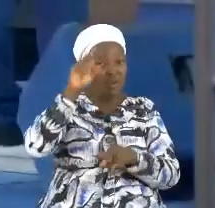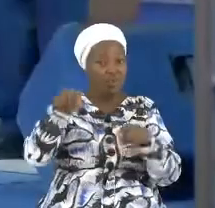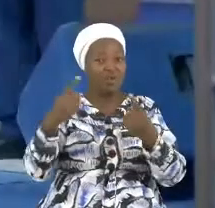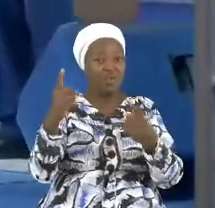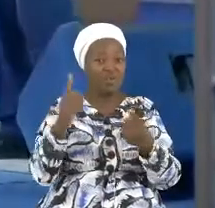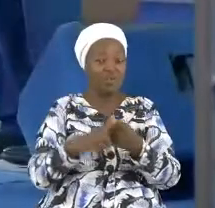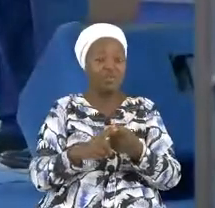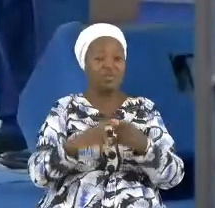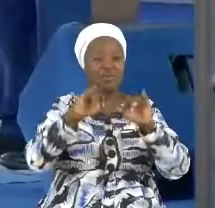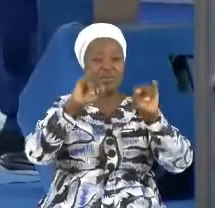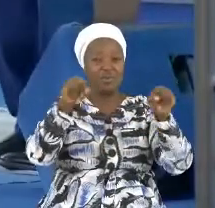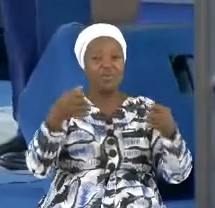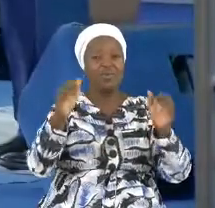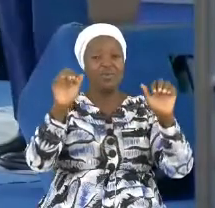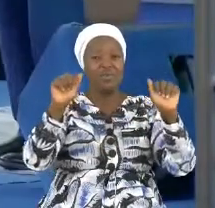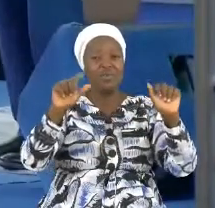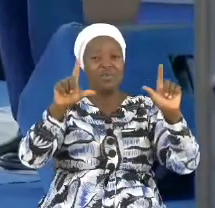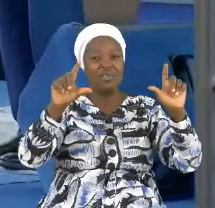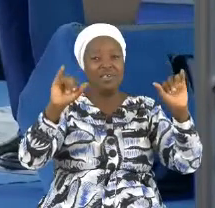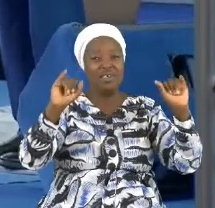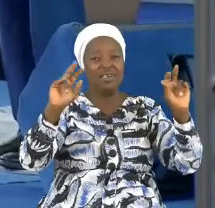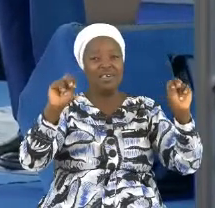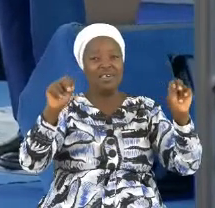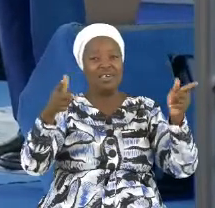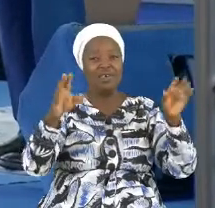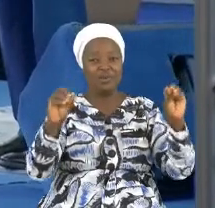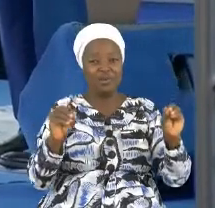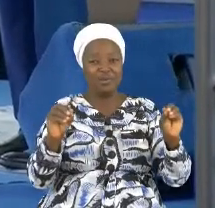later. And as I got there, on the final day,